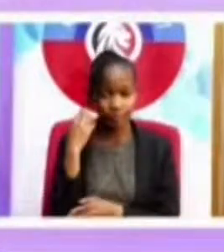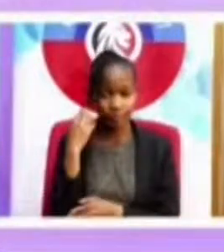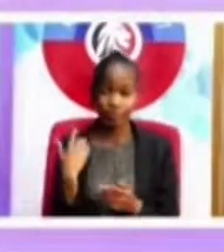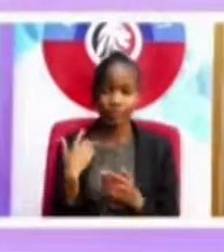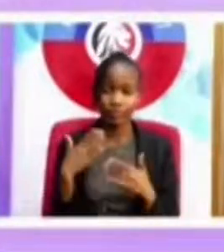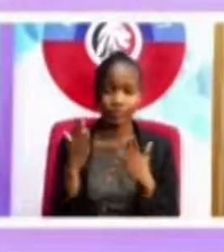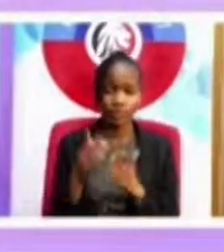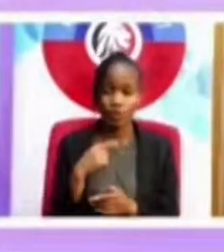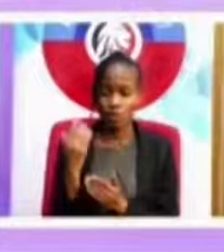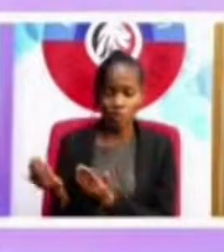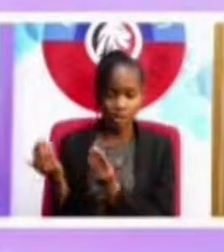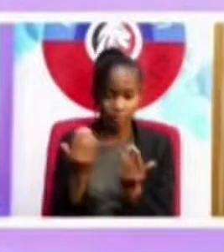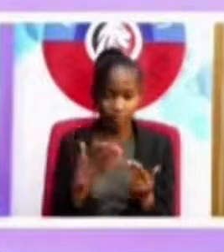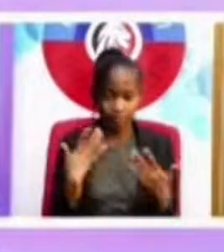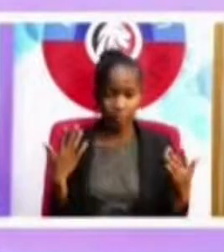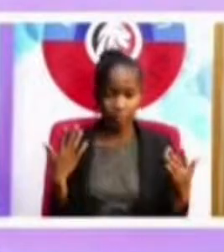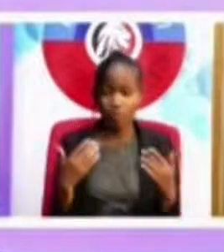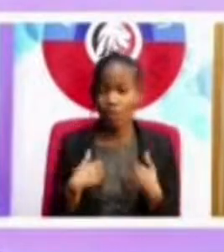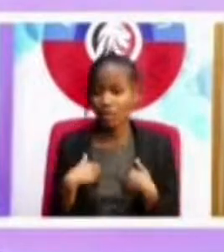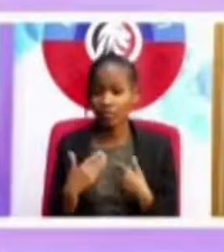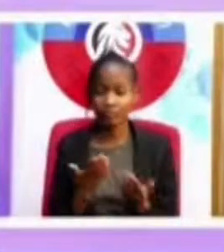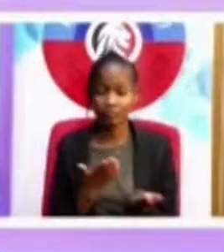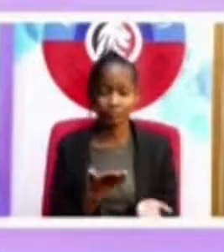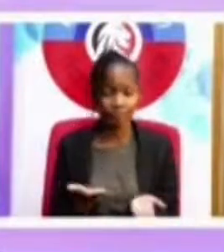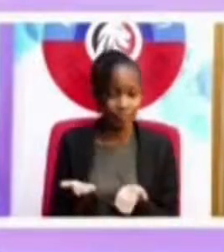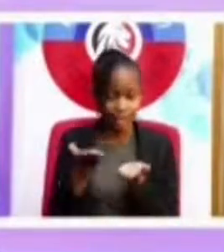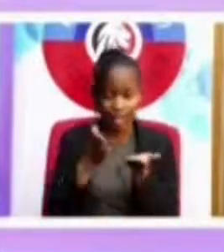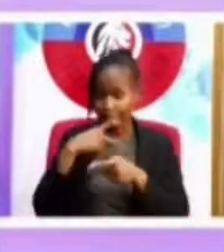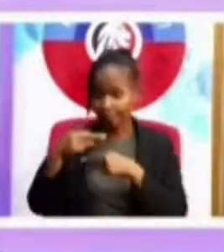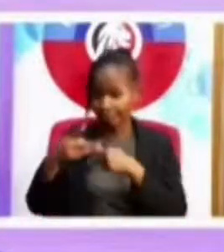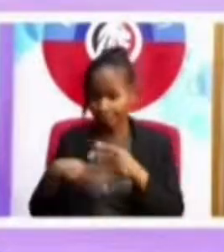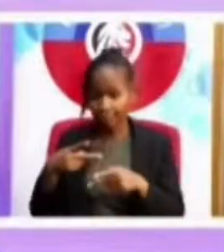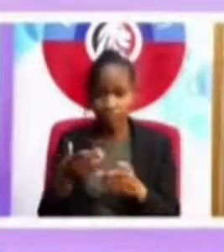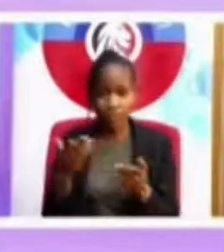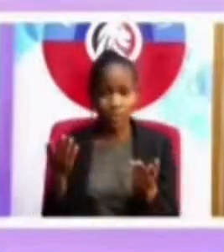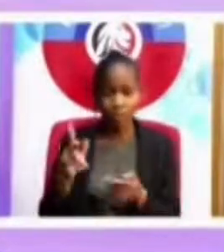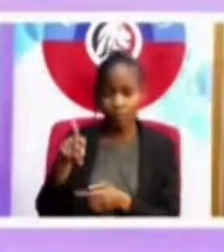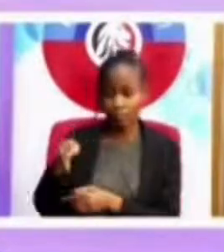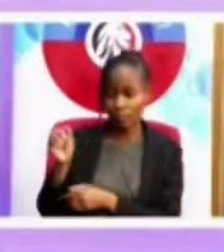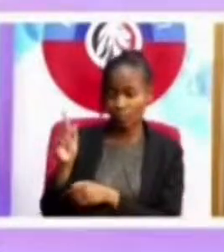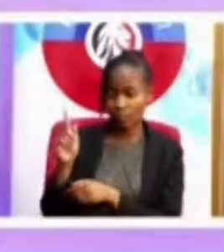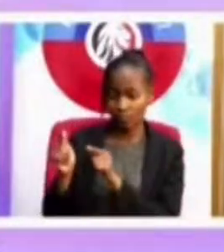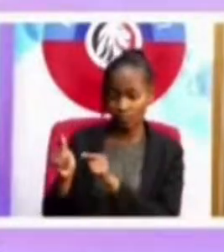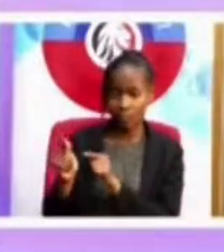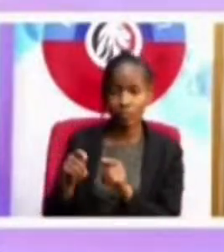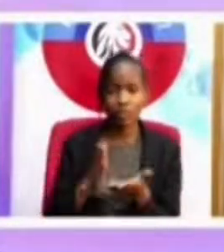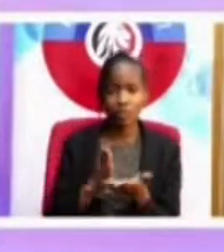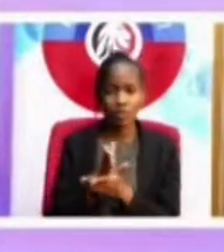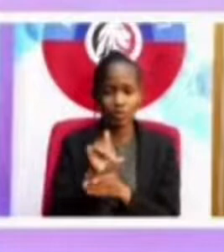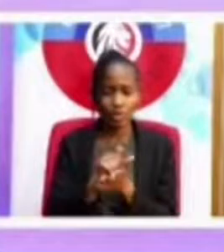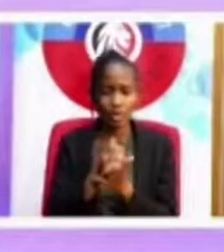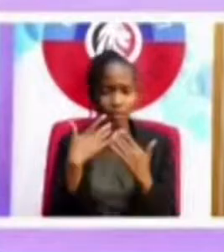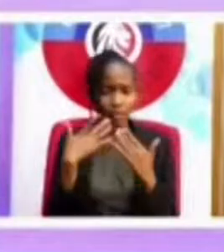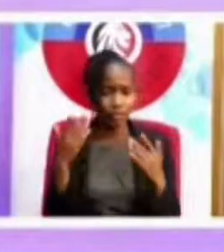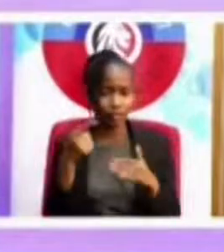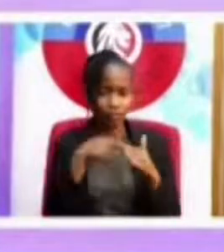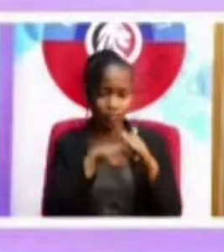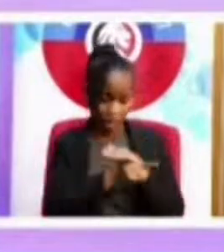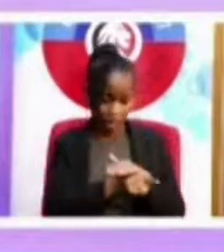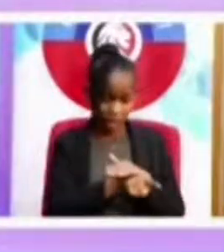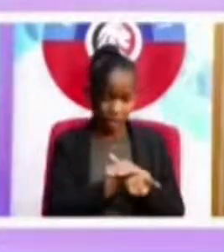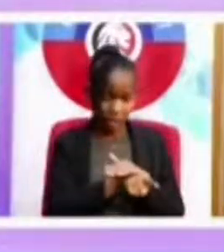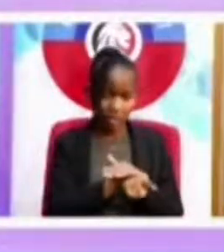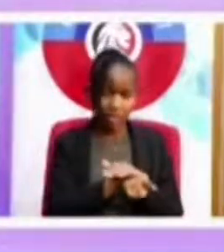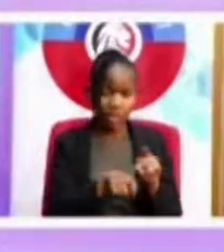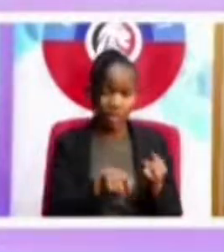goods, we have improved our processes at the port. We are ensuring that goods get in and are